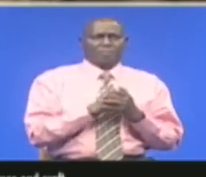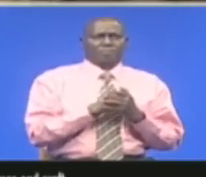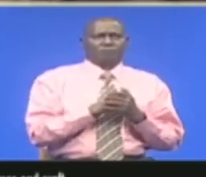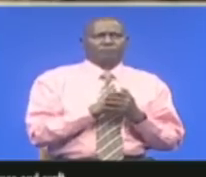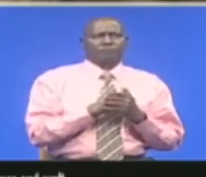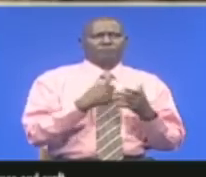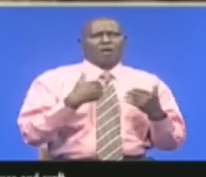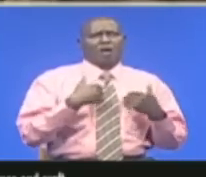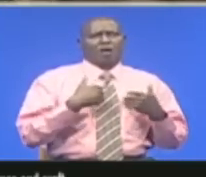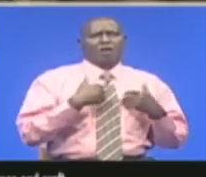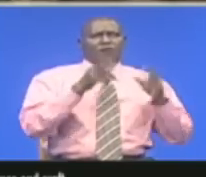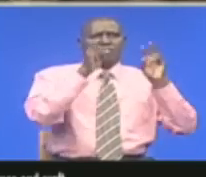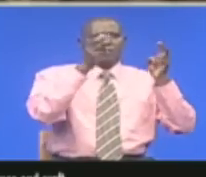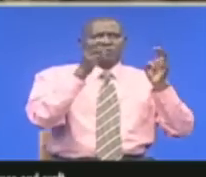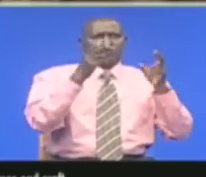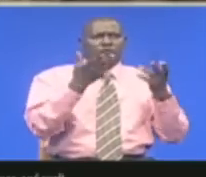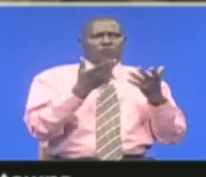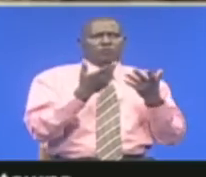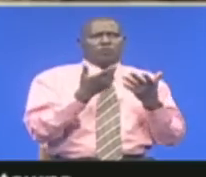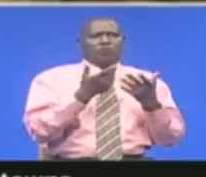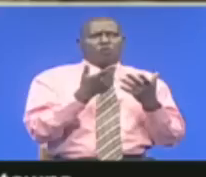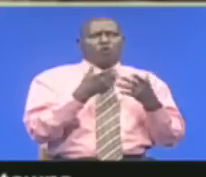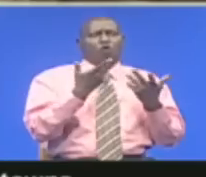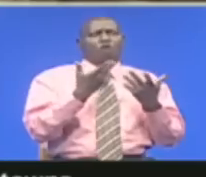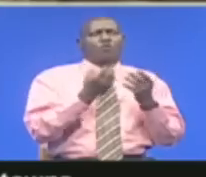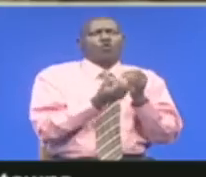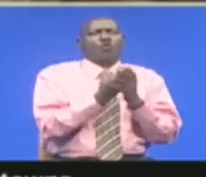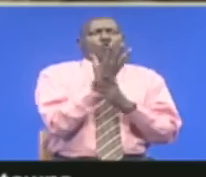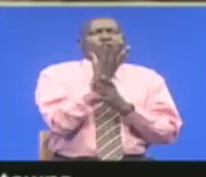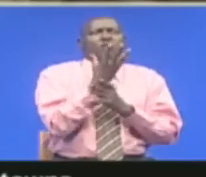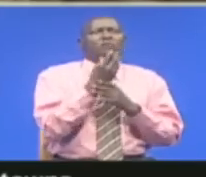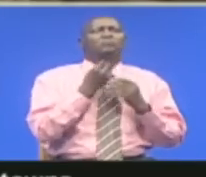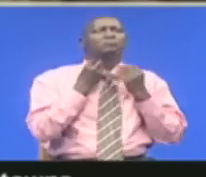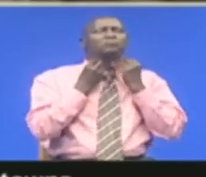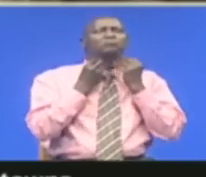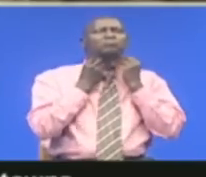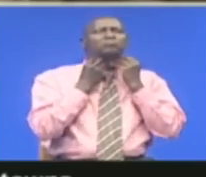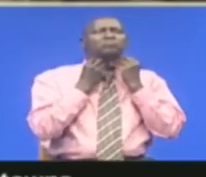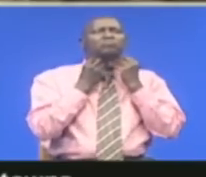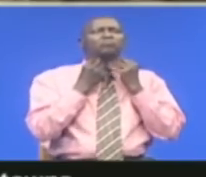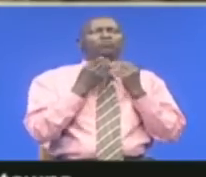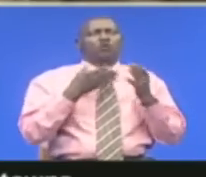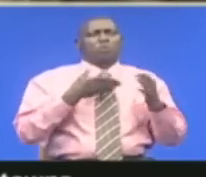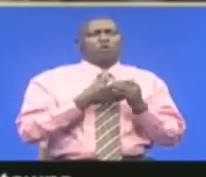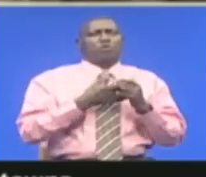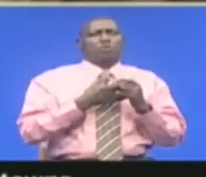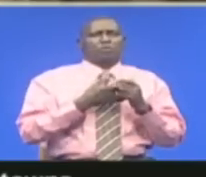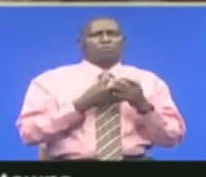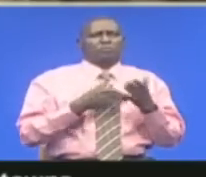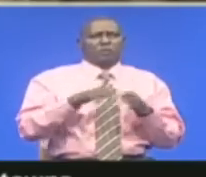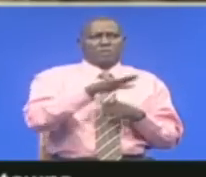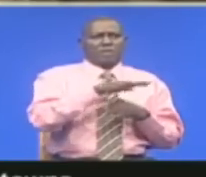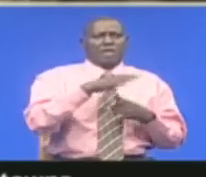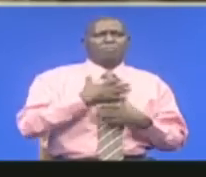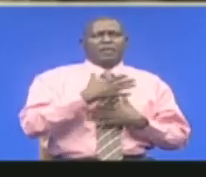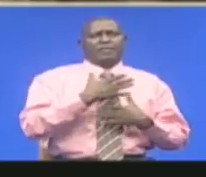has the issue of the overgrowth of the tonsils part to block the breathing